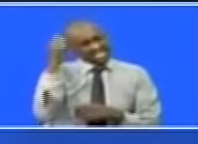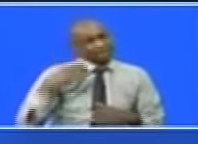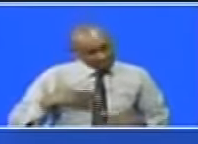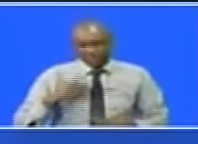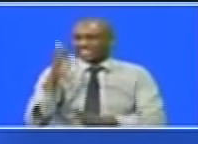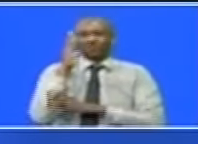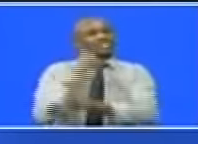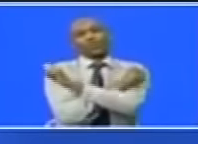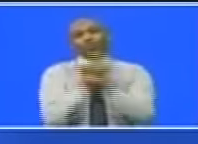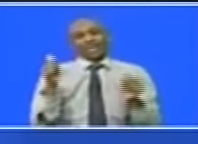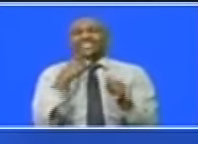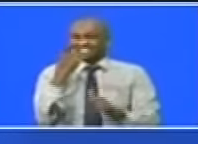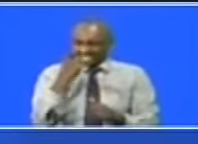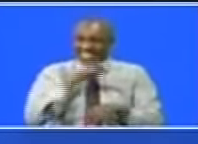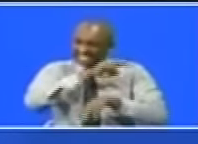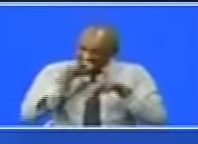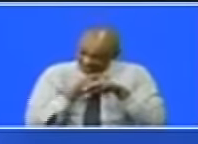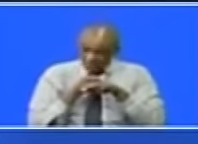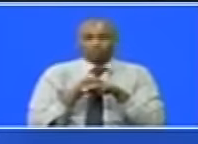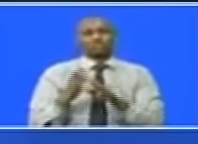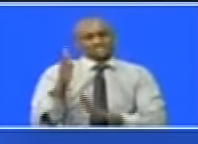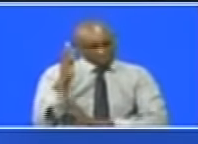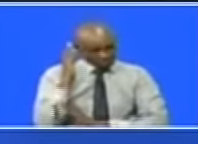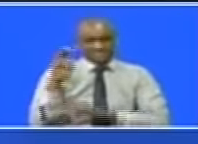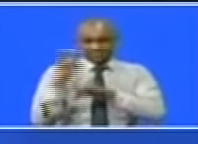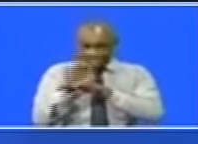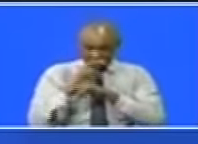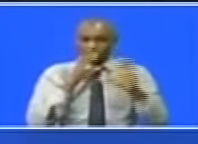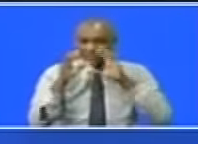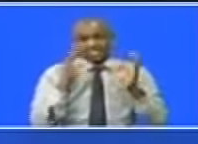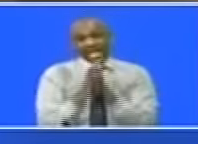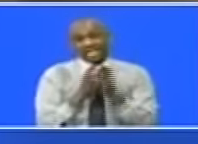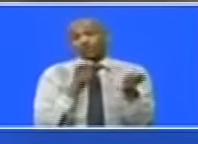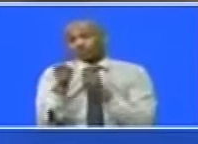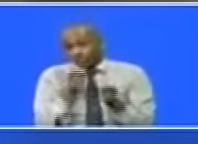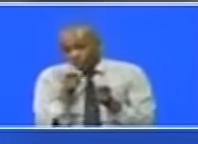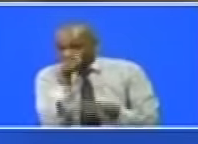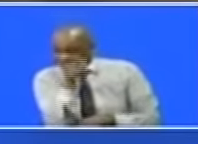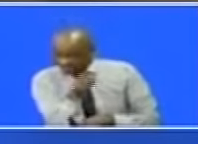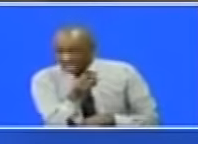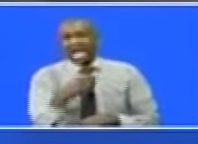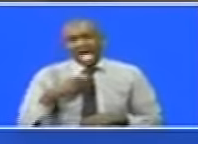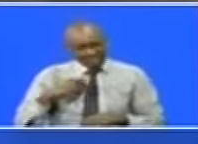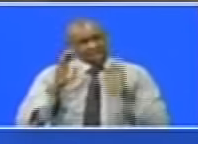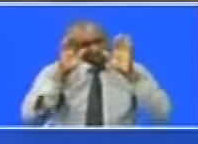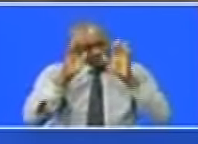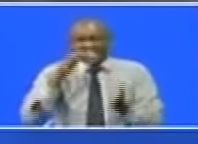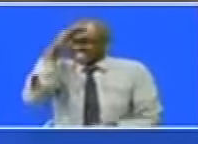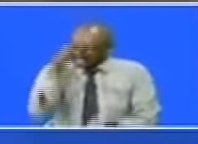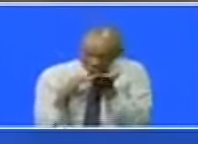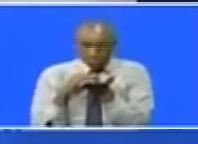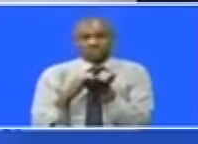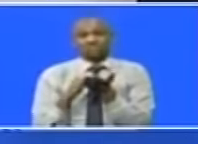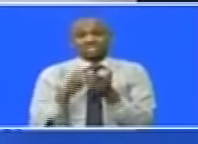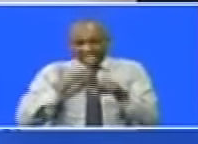of security, saying the National Security Surveillance, Communication and Control System has significantly reduced response